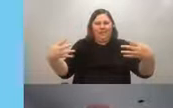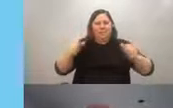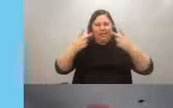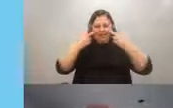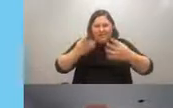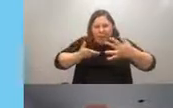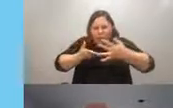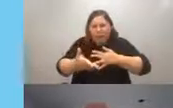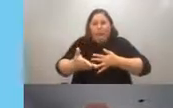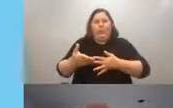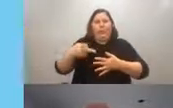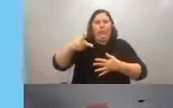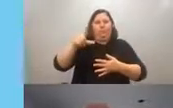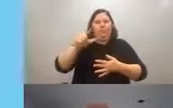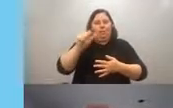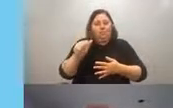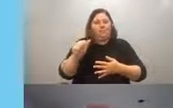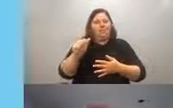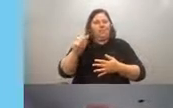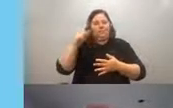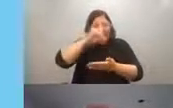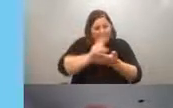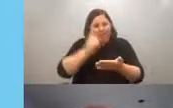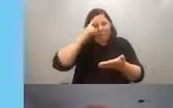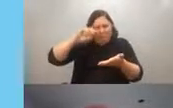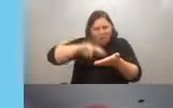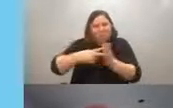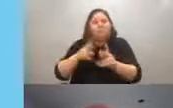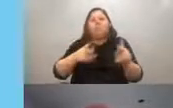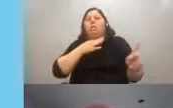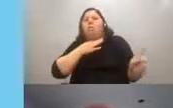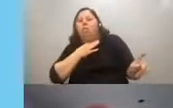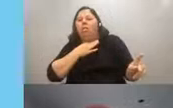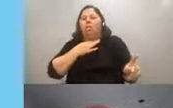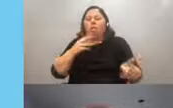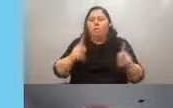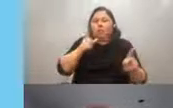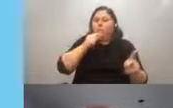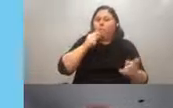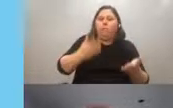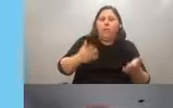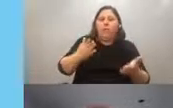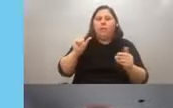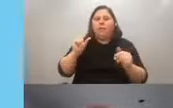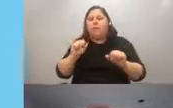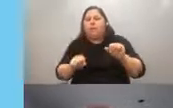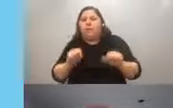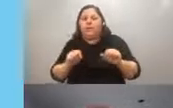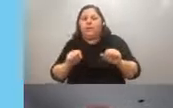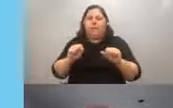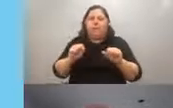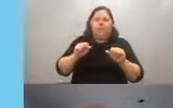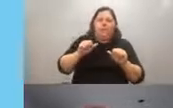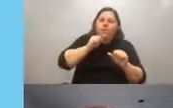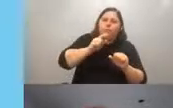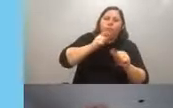designed to be able to see through uh so that folks who are curious and folks who may be a little bit hesitant to come into the